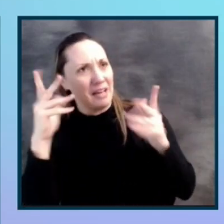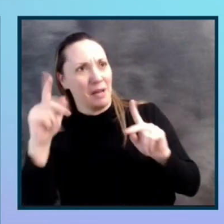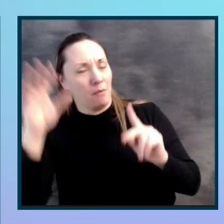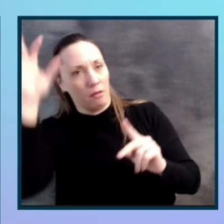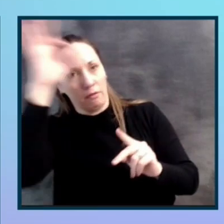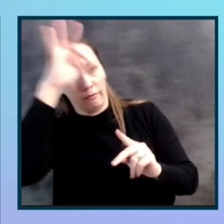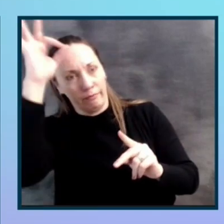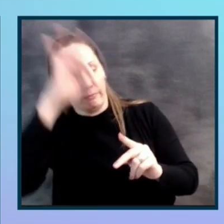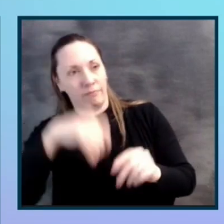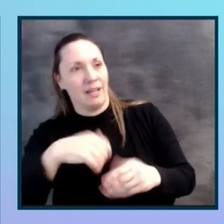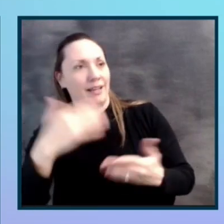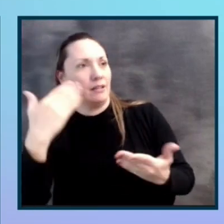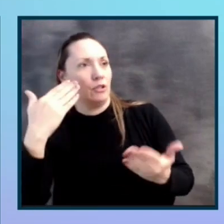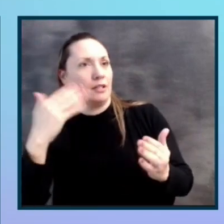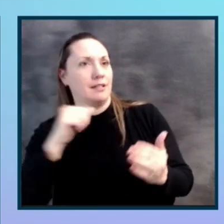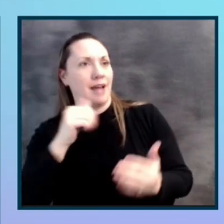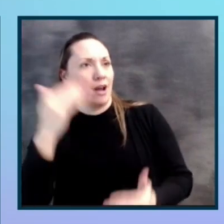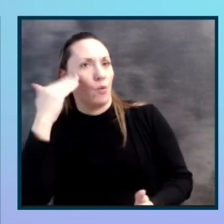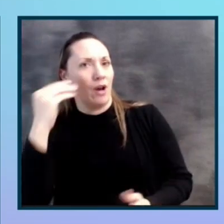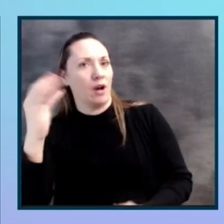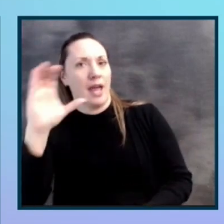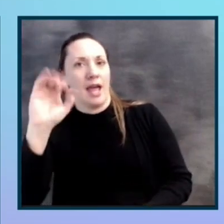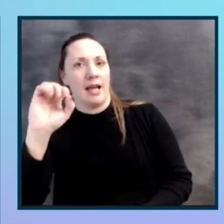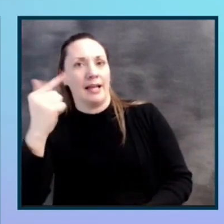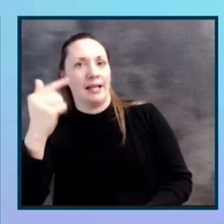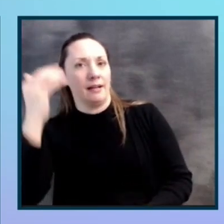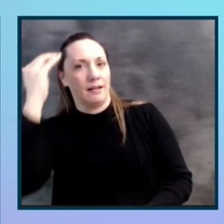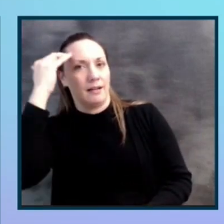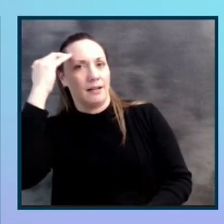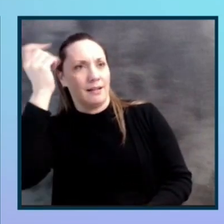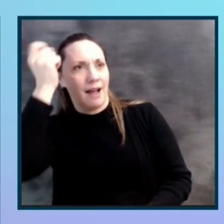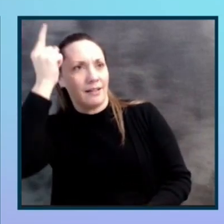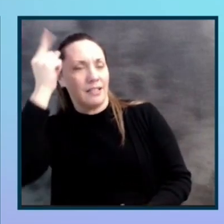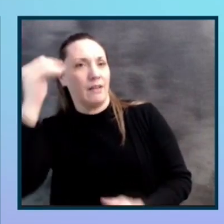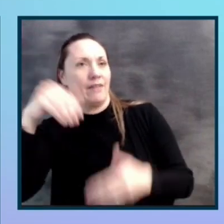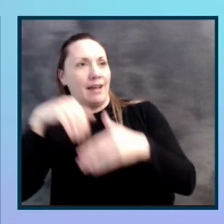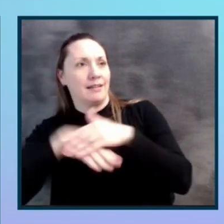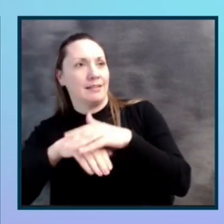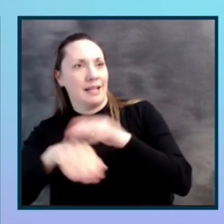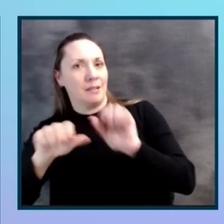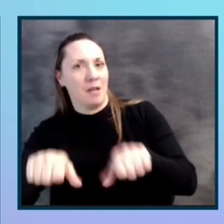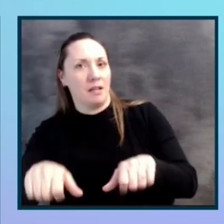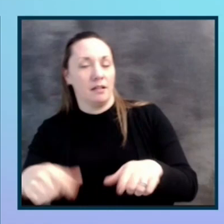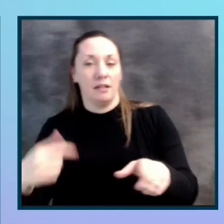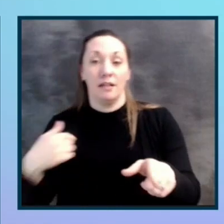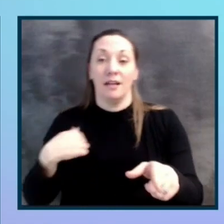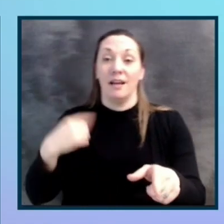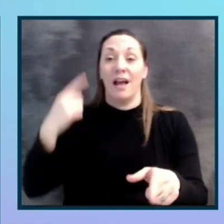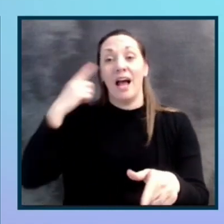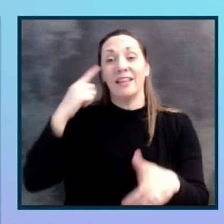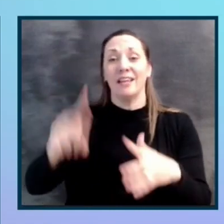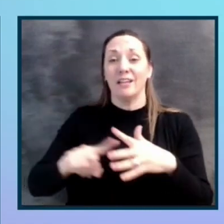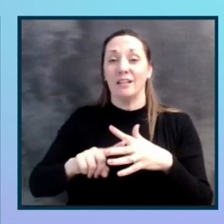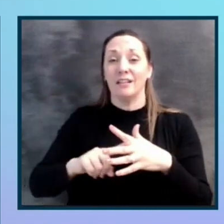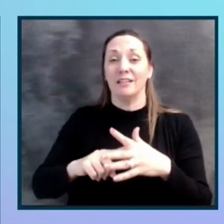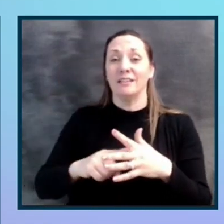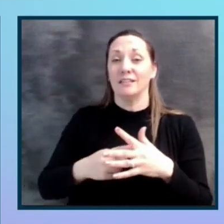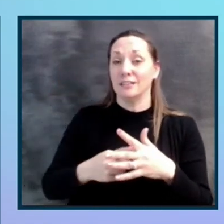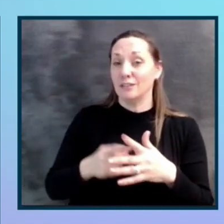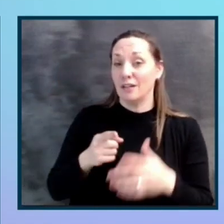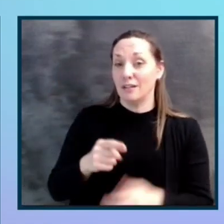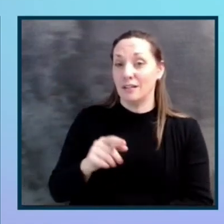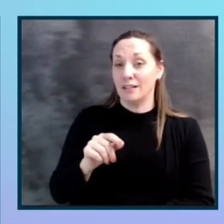of cognitive accessibility. I think you should start with this one. So this